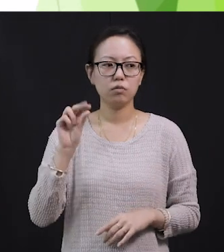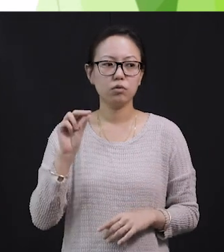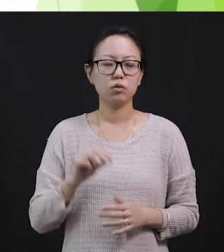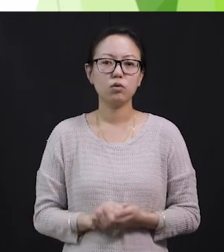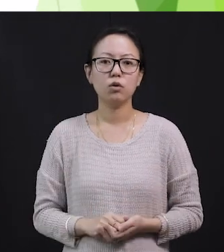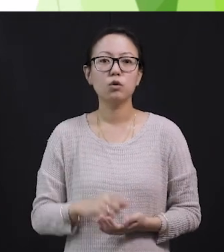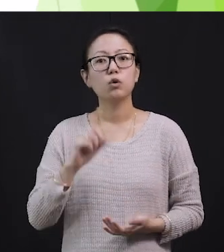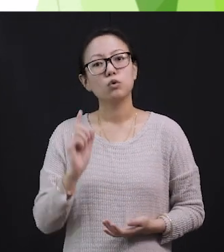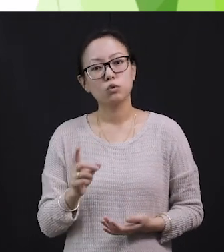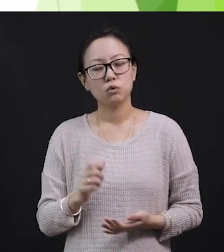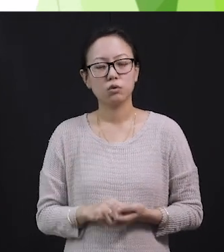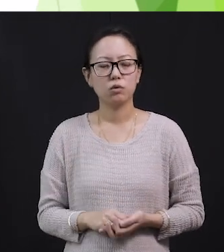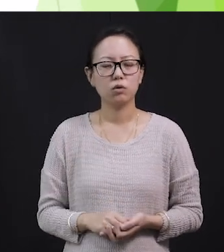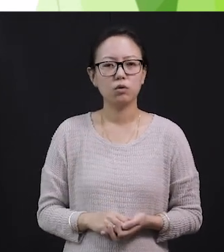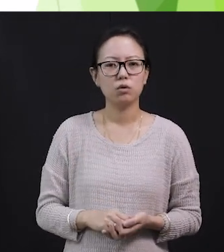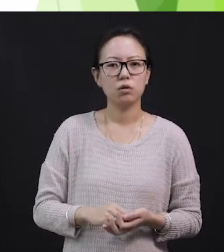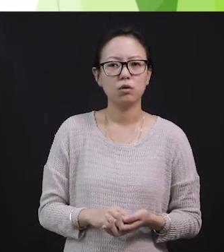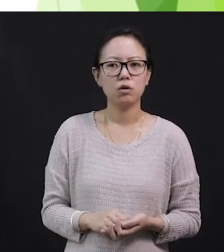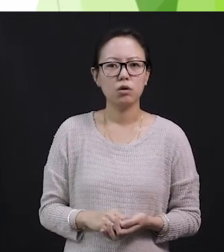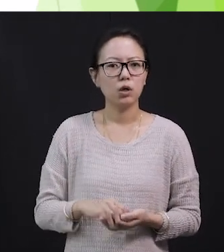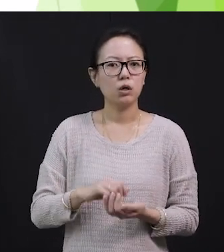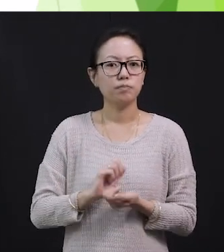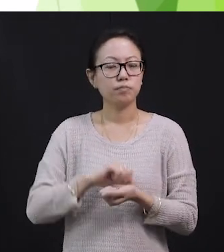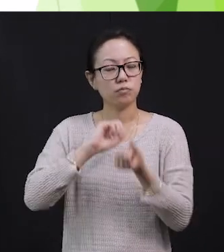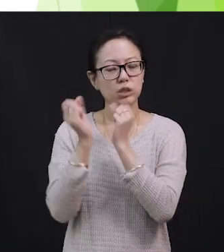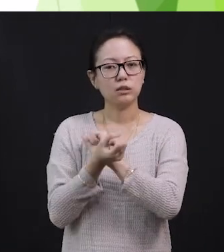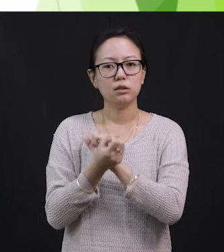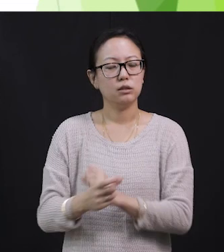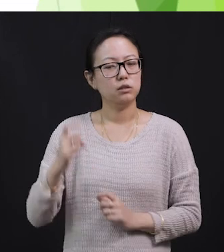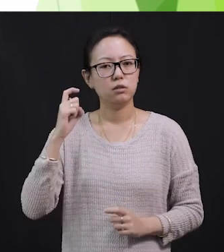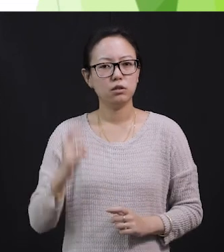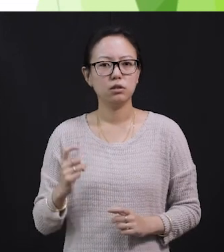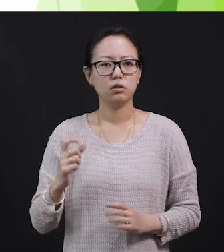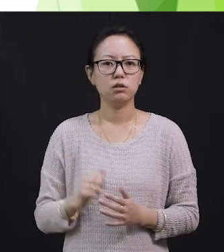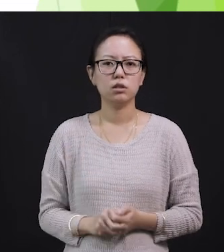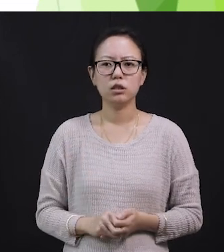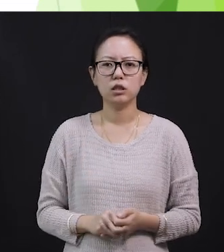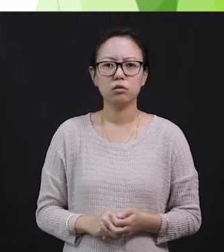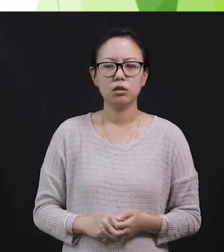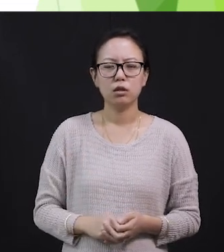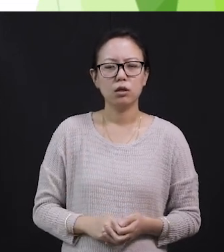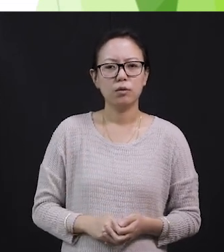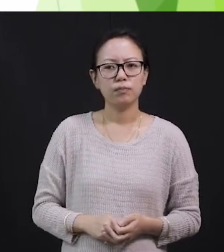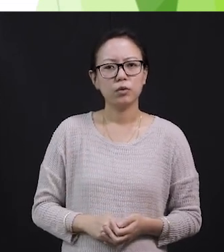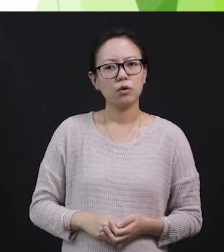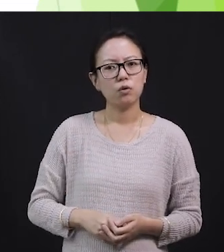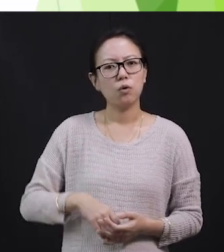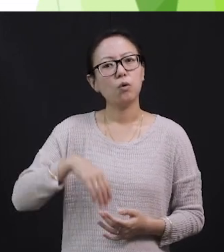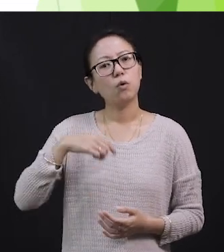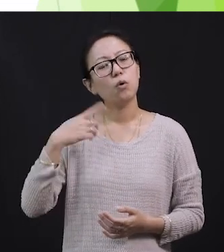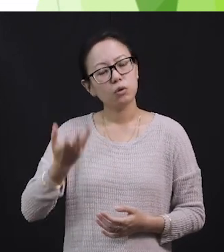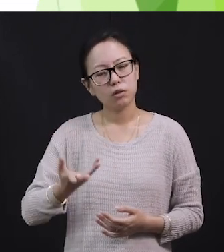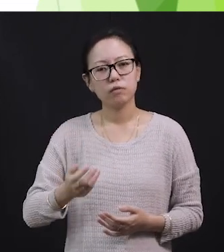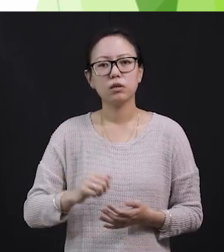society had to change from these habits. Only then as a nation could we progress and become modern the